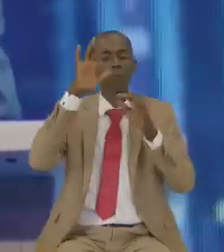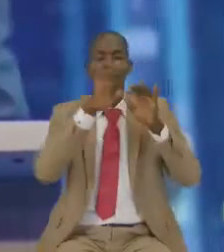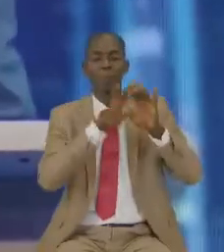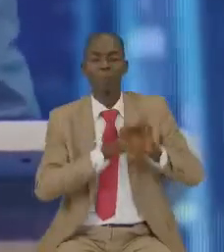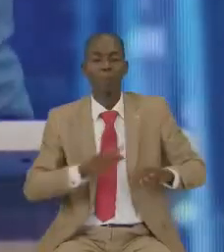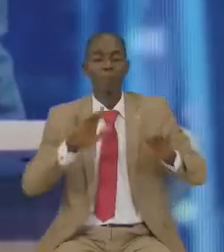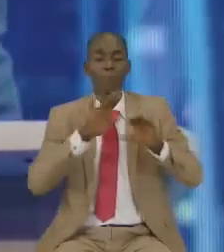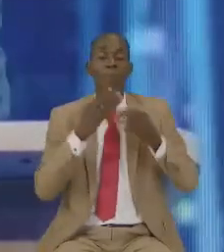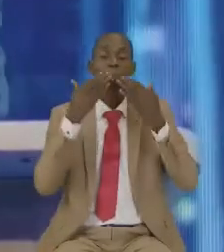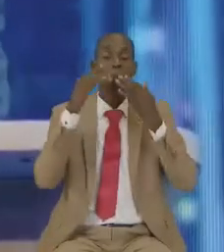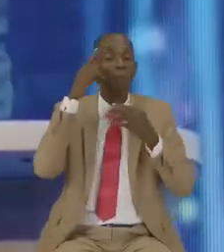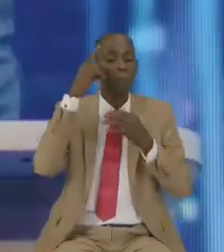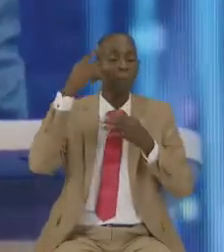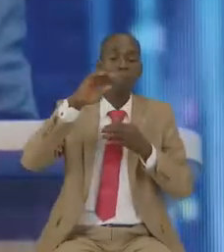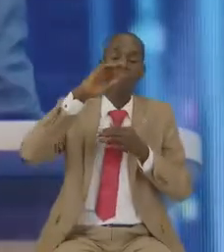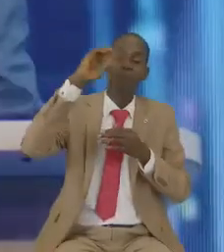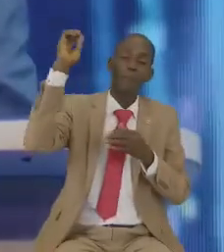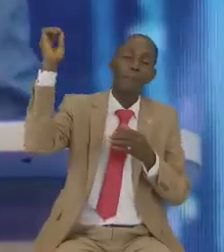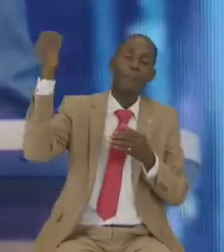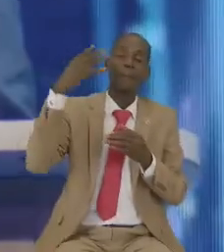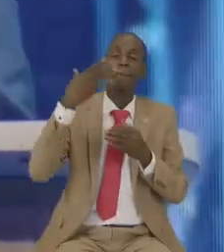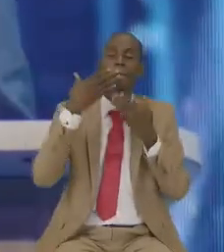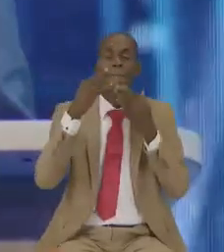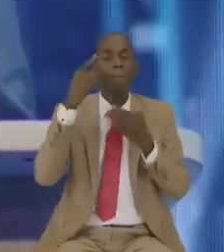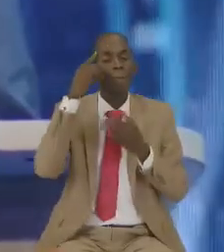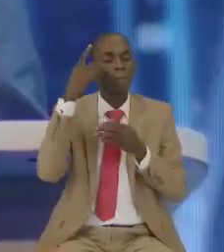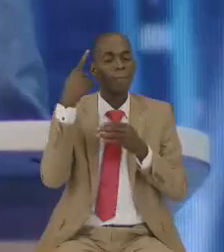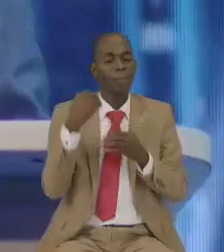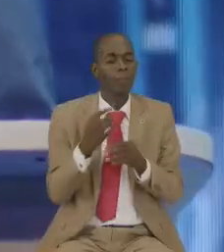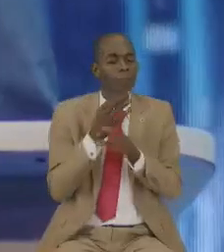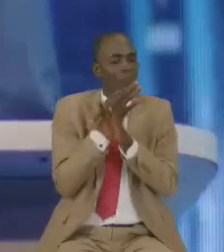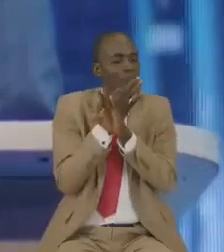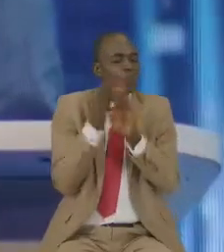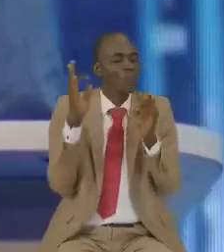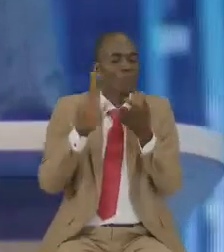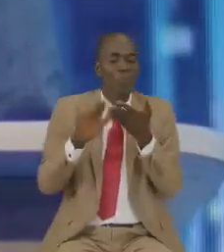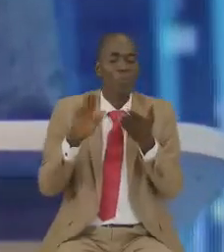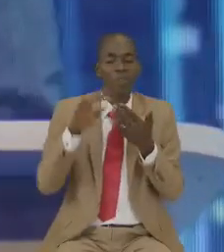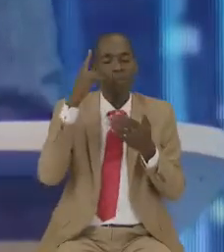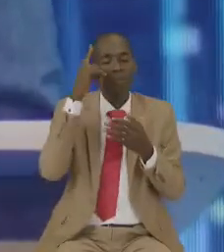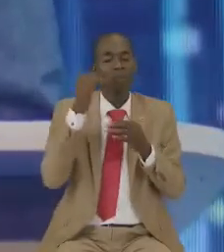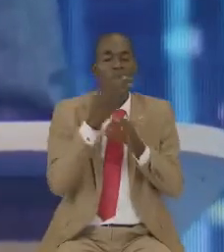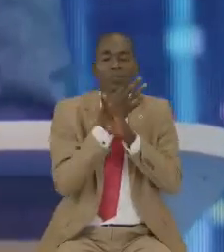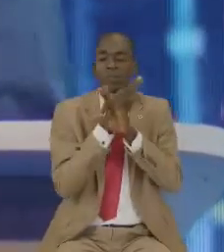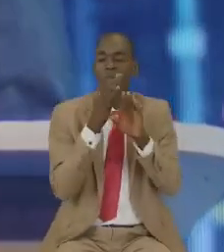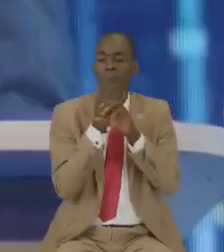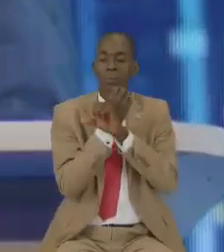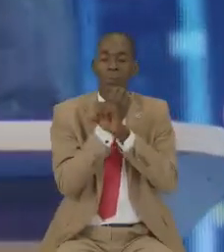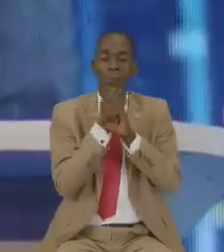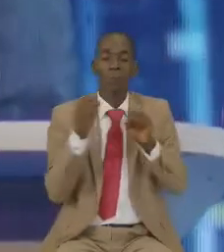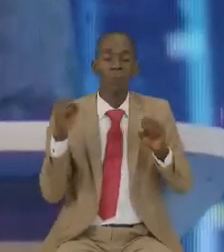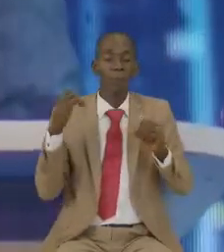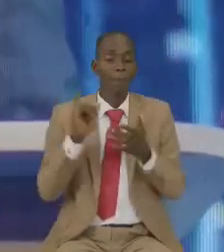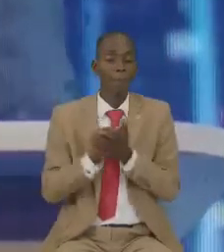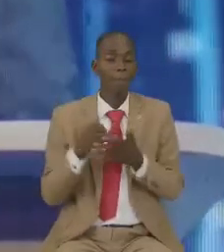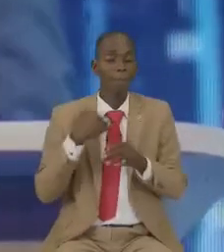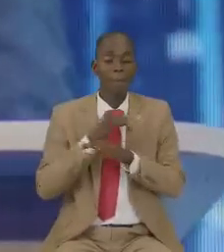you for your grace. And we thank you for the free pardon and for the free salvation that we don't have